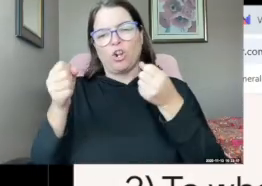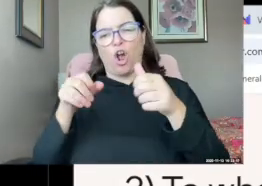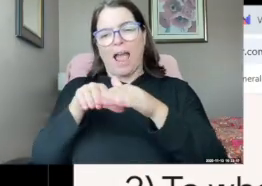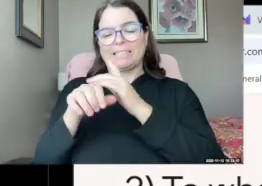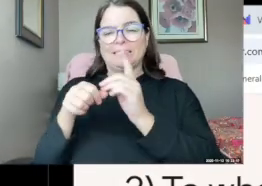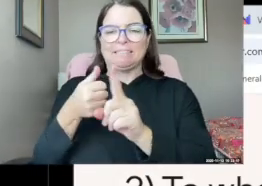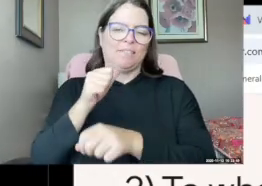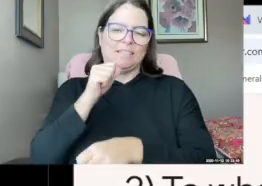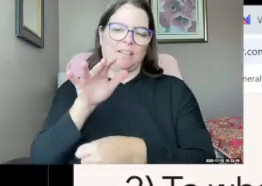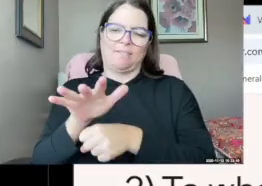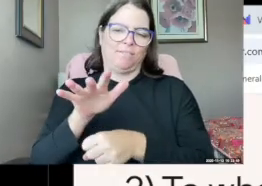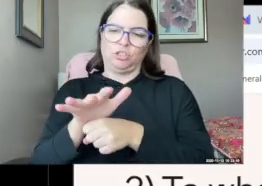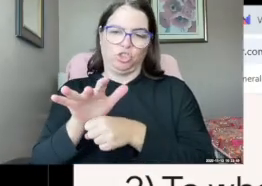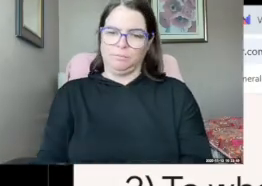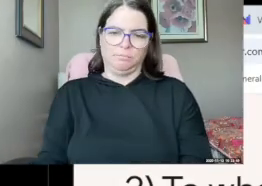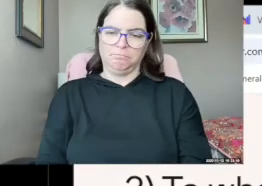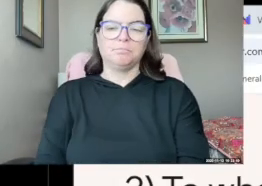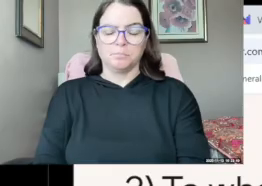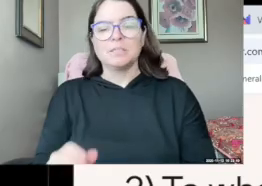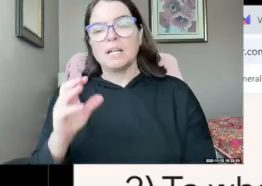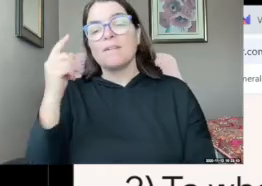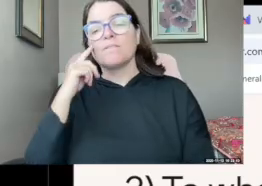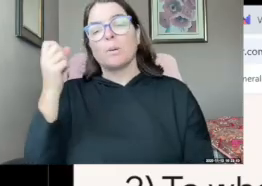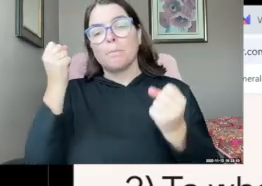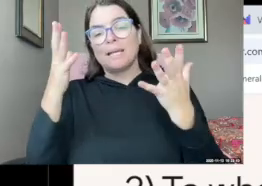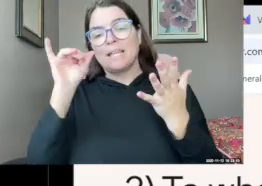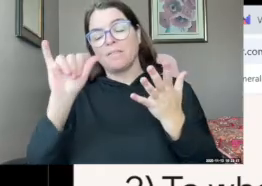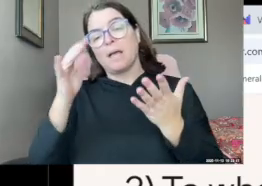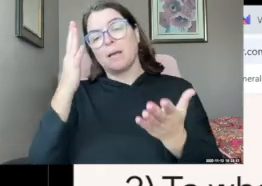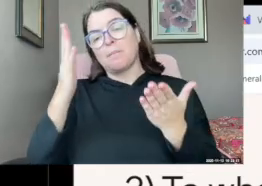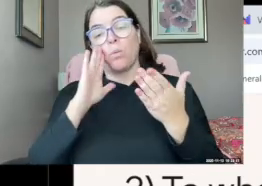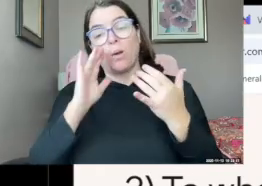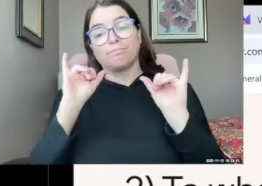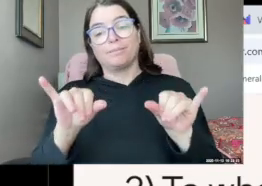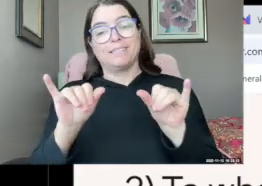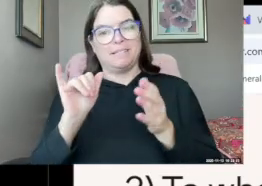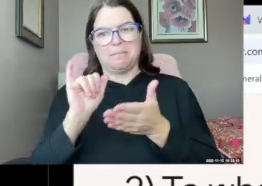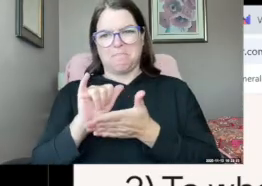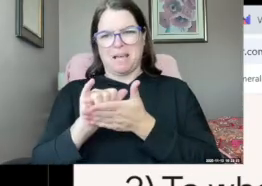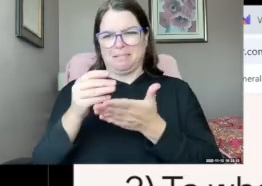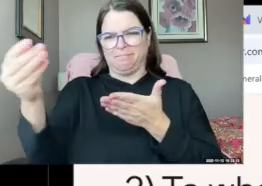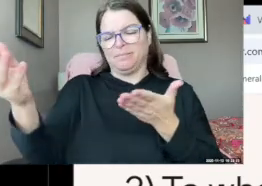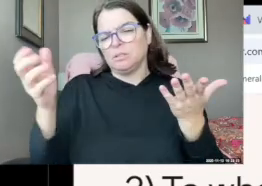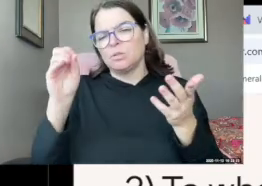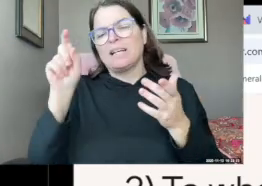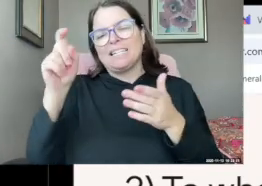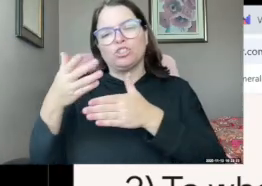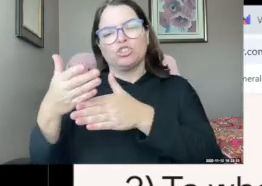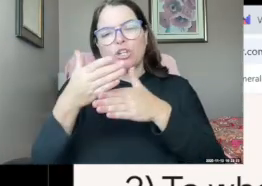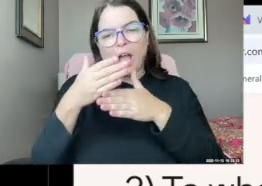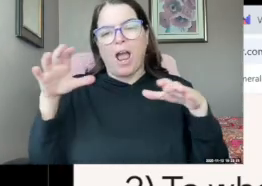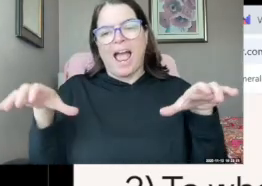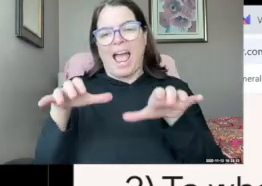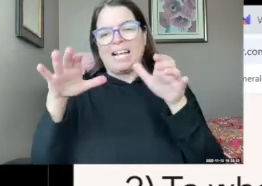car access alone is not sufficient. And for many, that may remain out of reach. So they